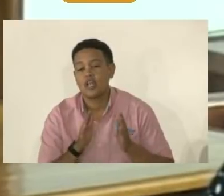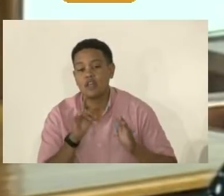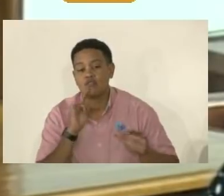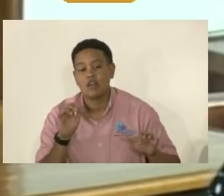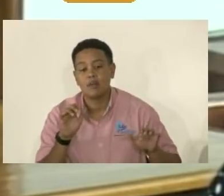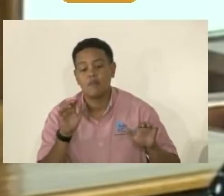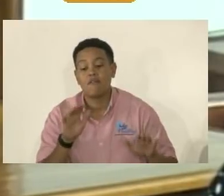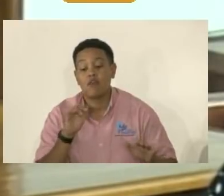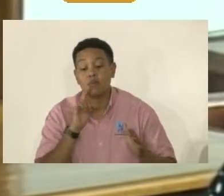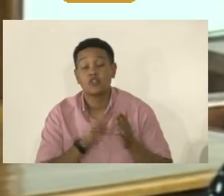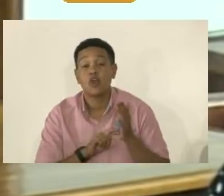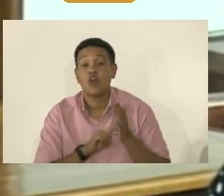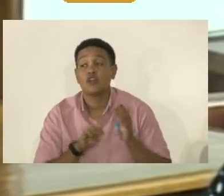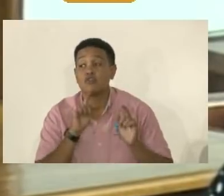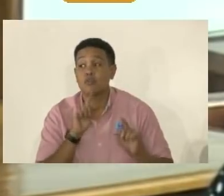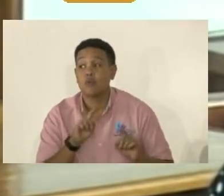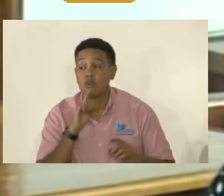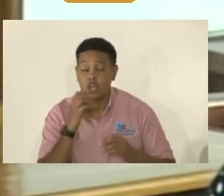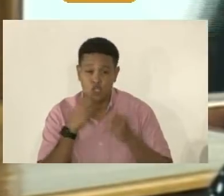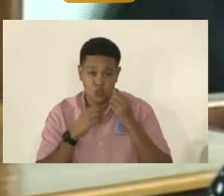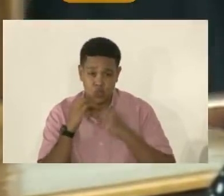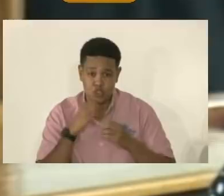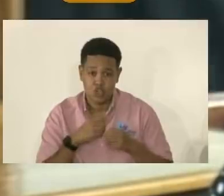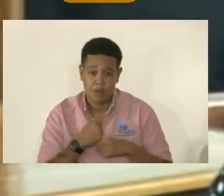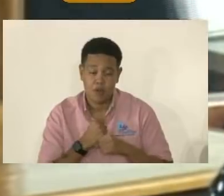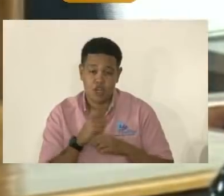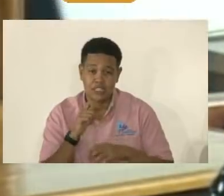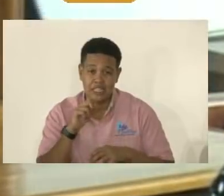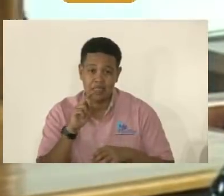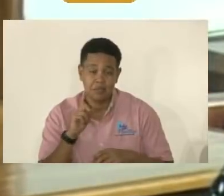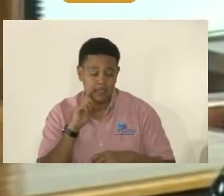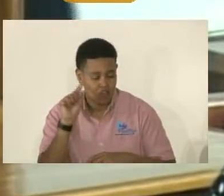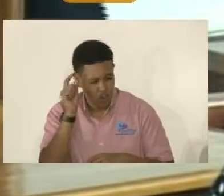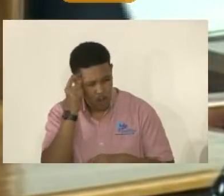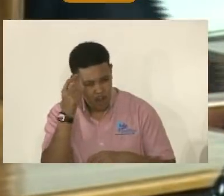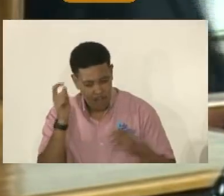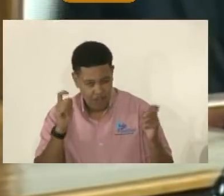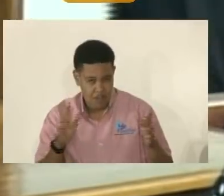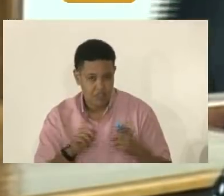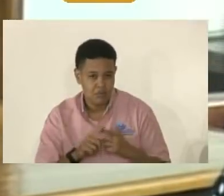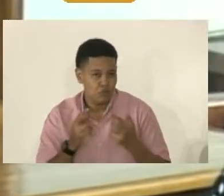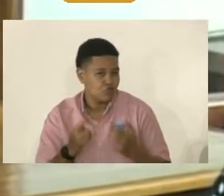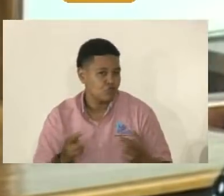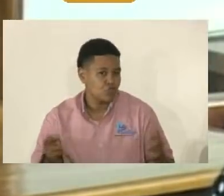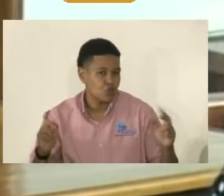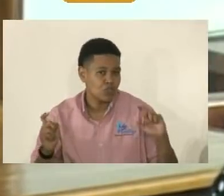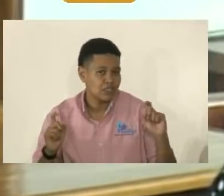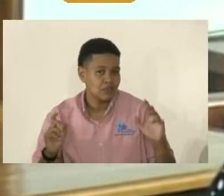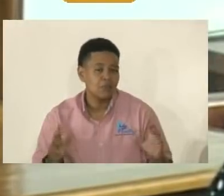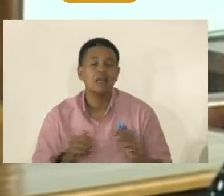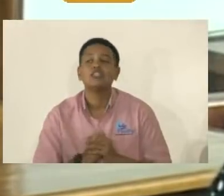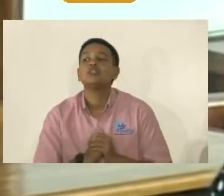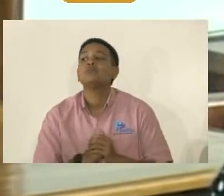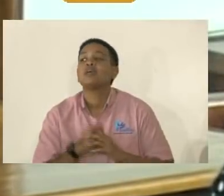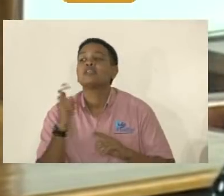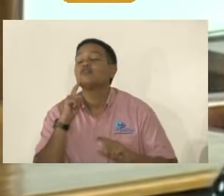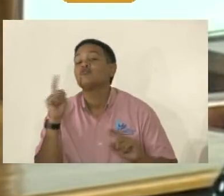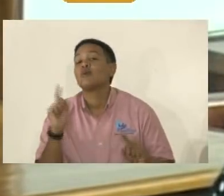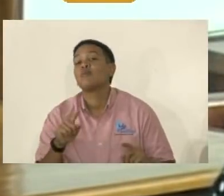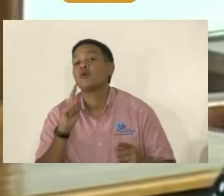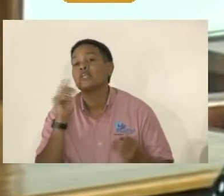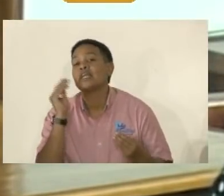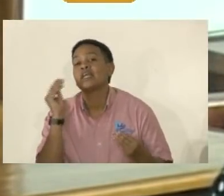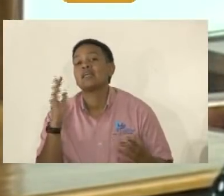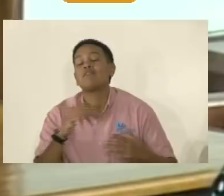Performance Audit Report on Nutrition Products Limited, Governance and Resource Management. Report on